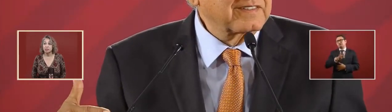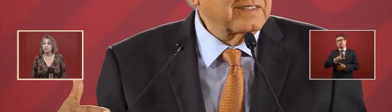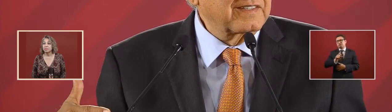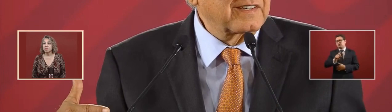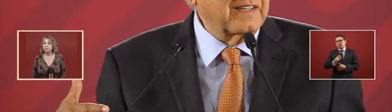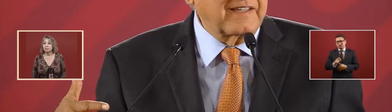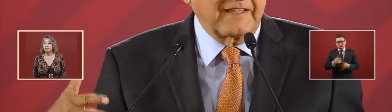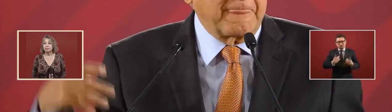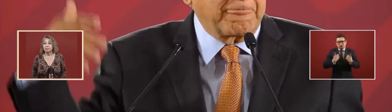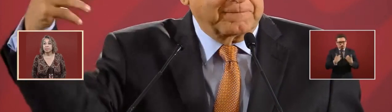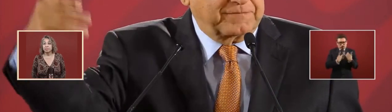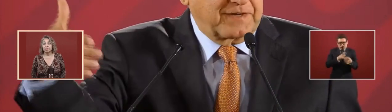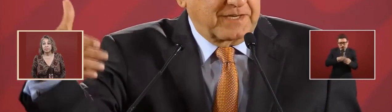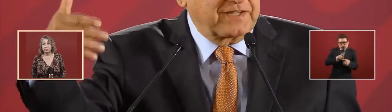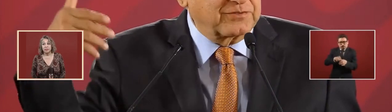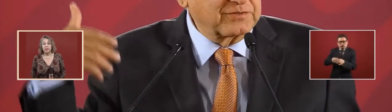workers